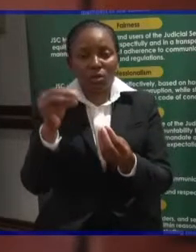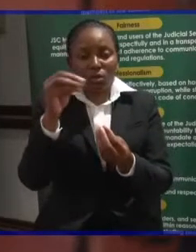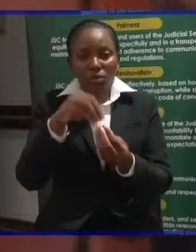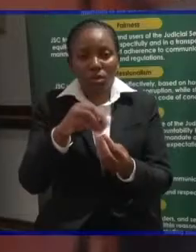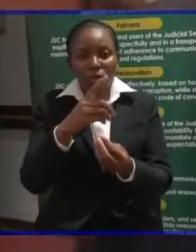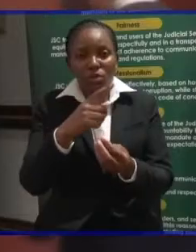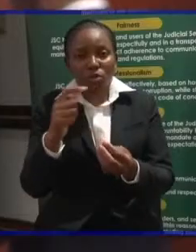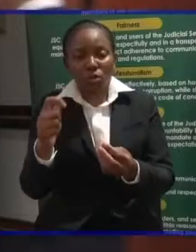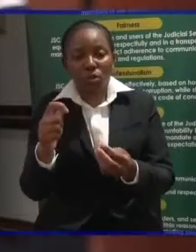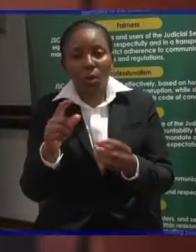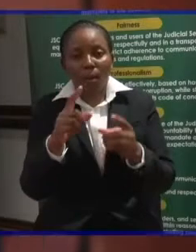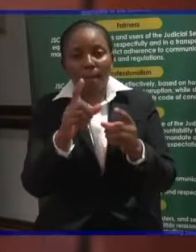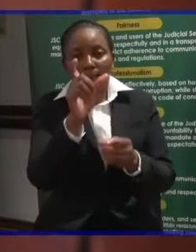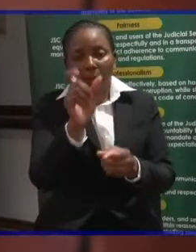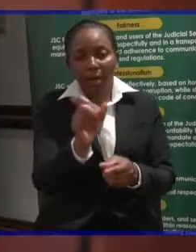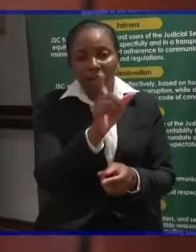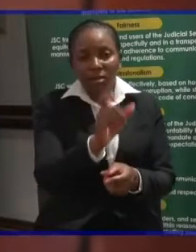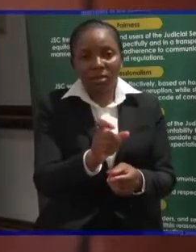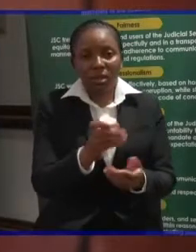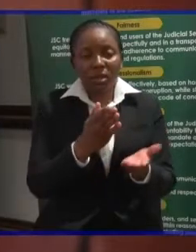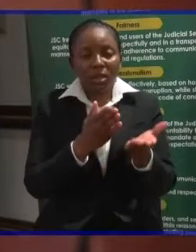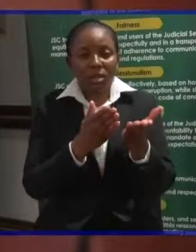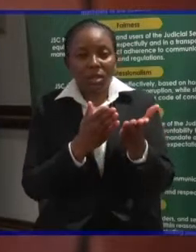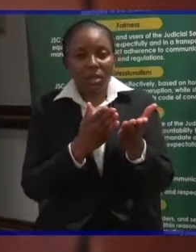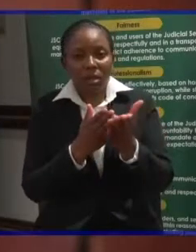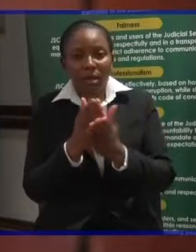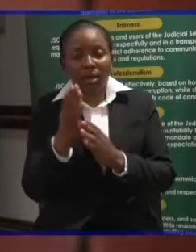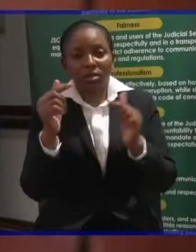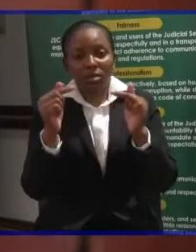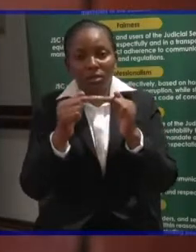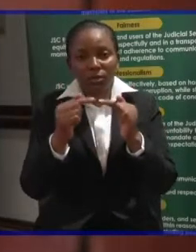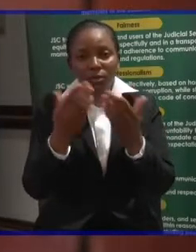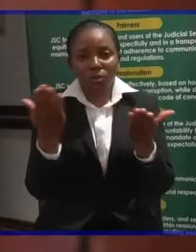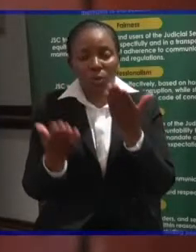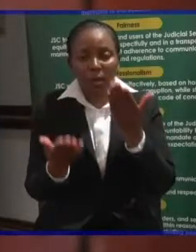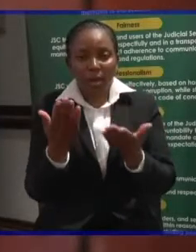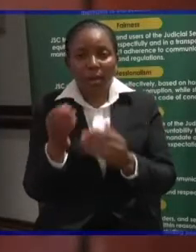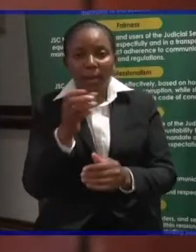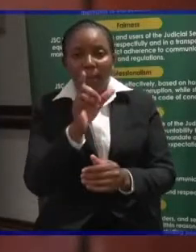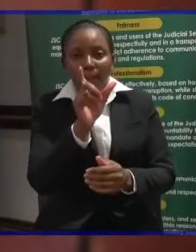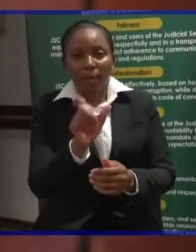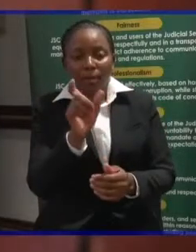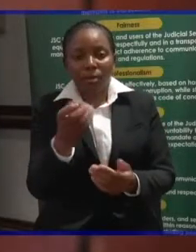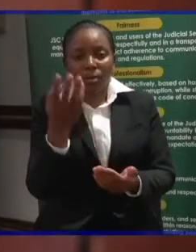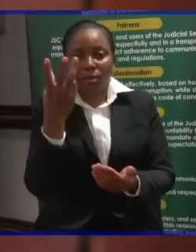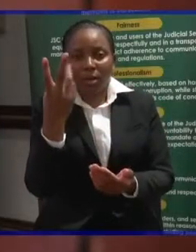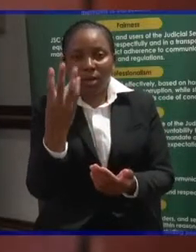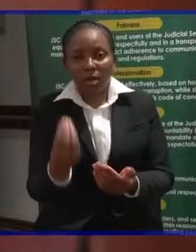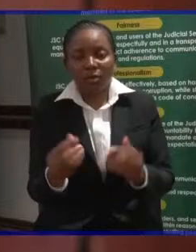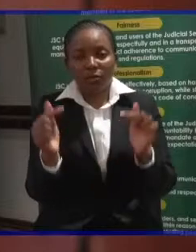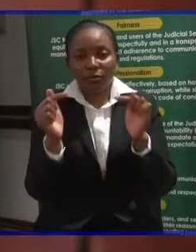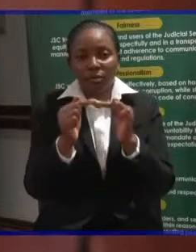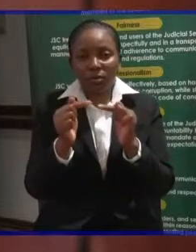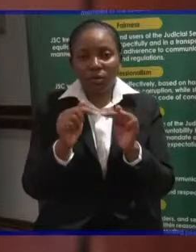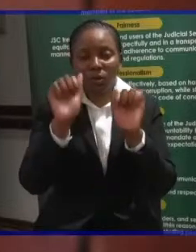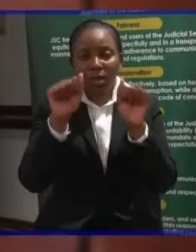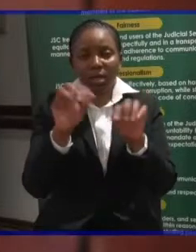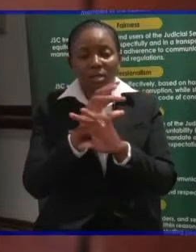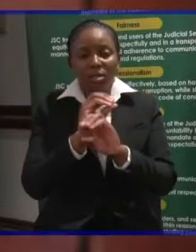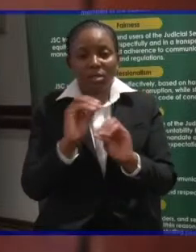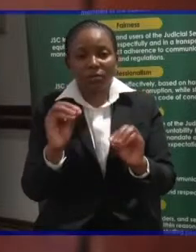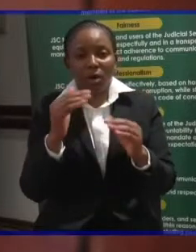party, and a dispute of right is where the parties are having a dispute or disagreement over